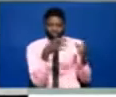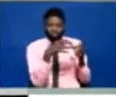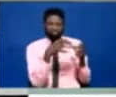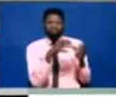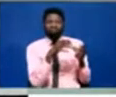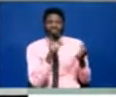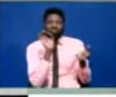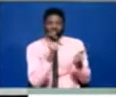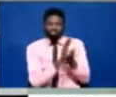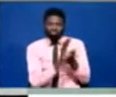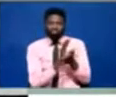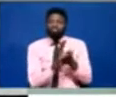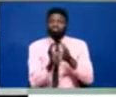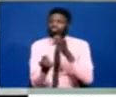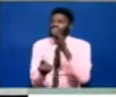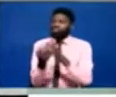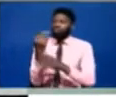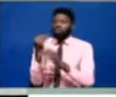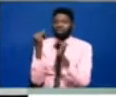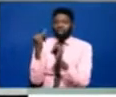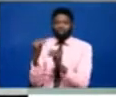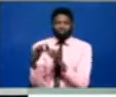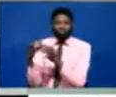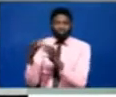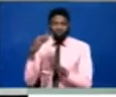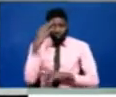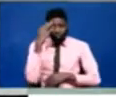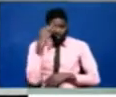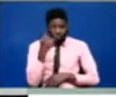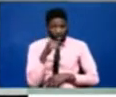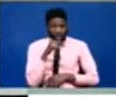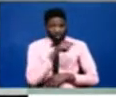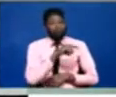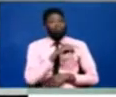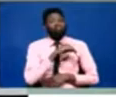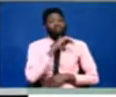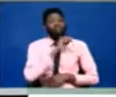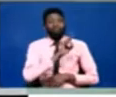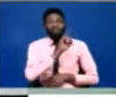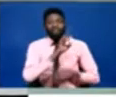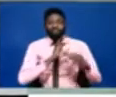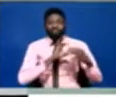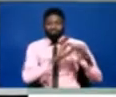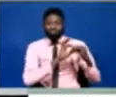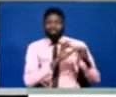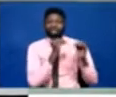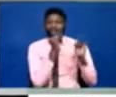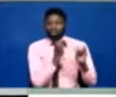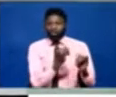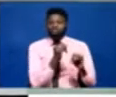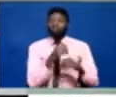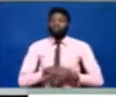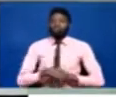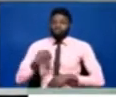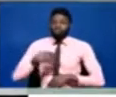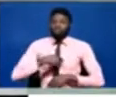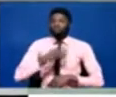new relationship between Raila and Uhuru, and we are out of them, out of this game. So let's go.